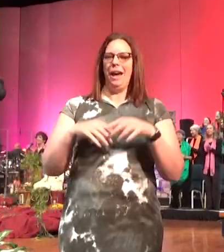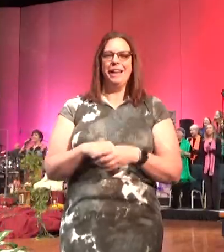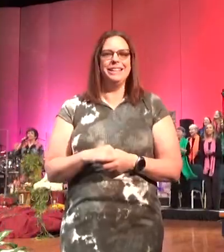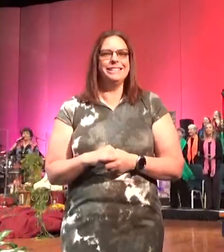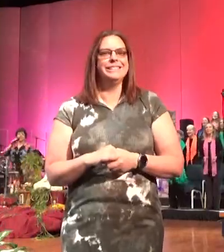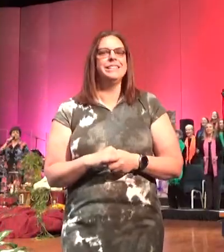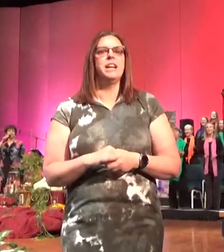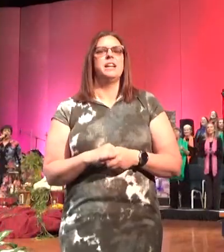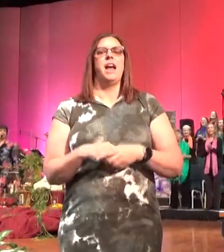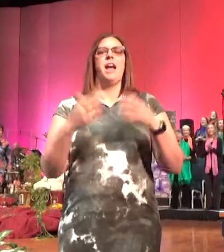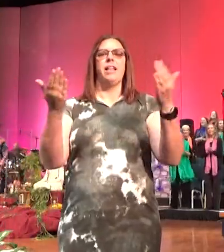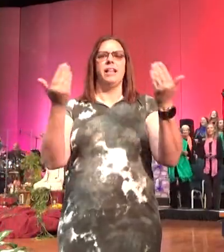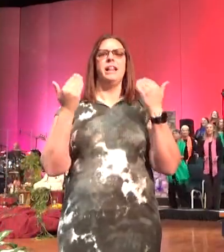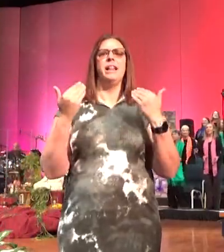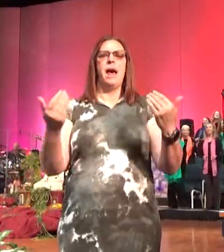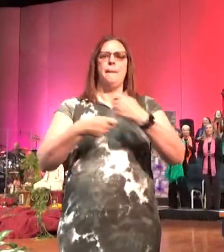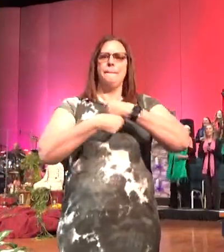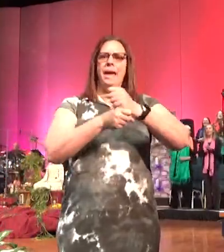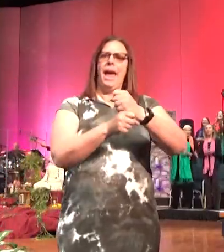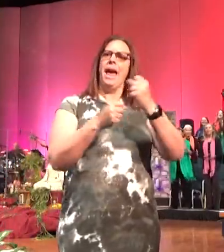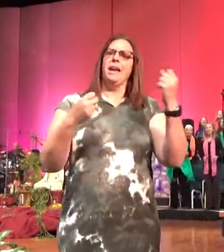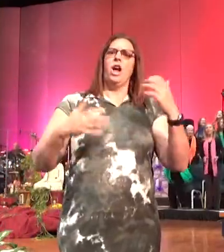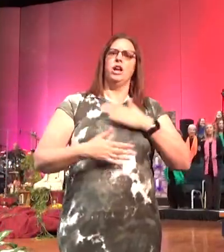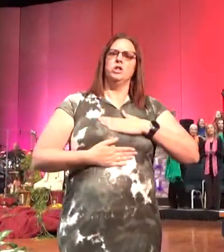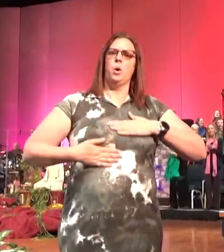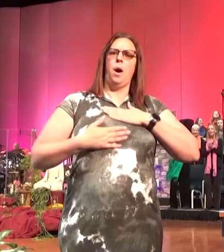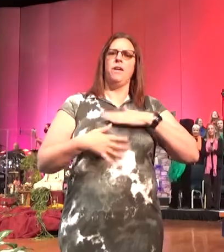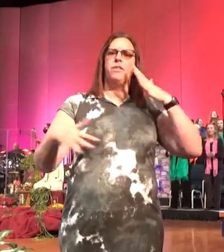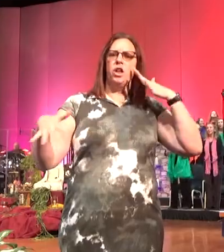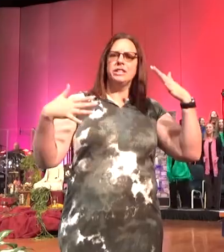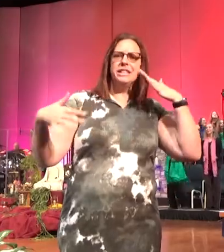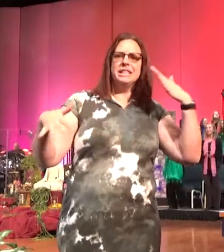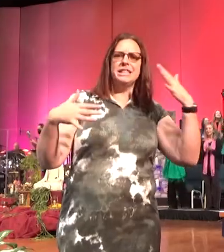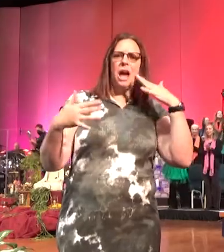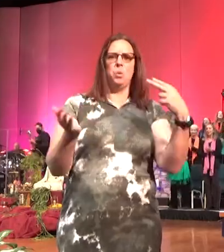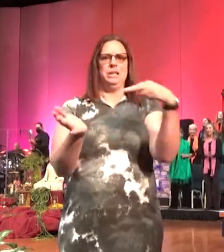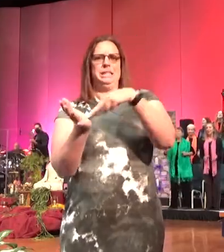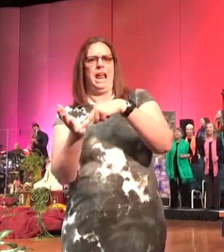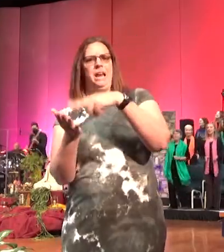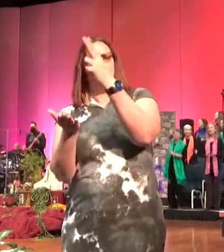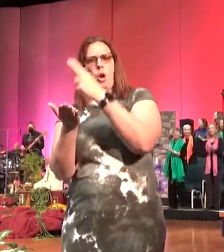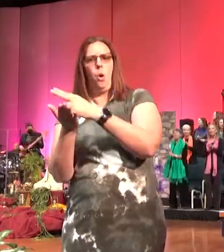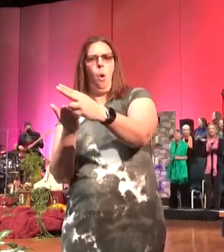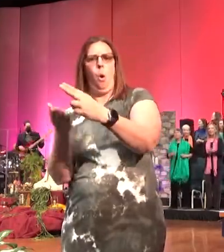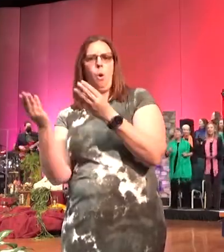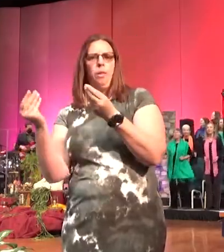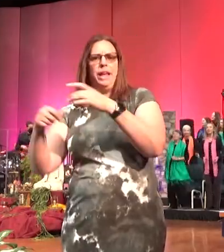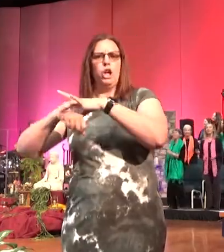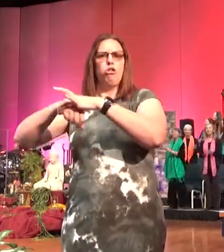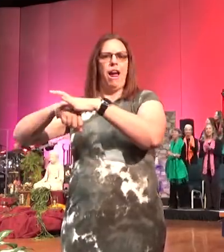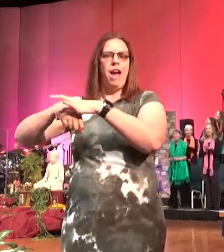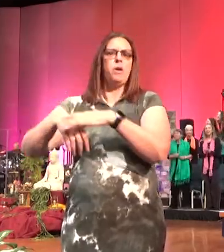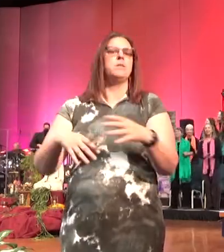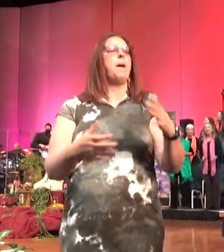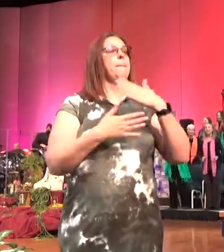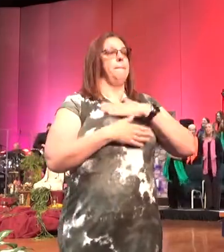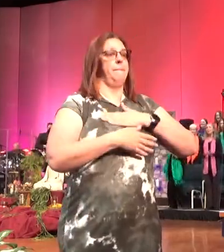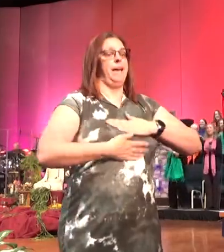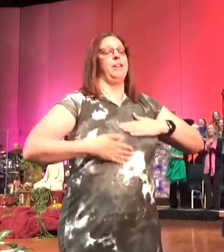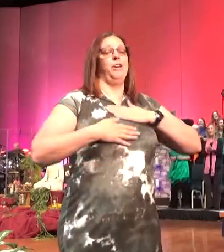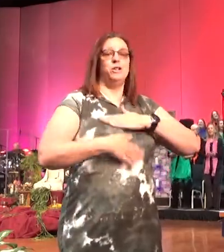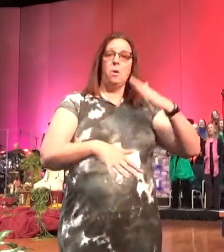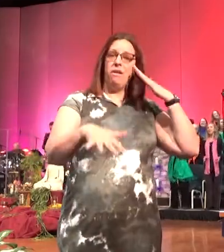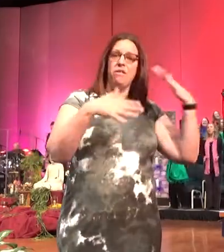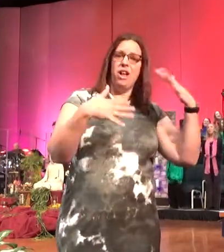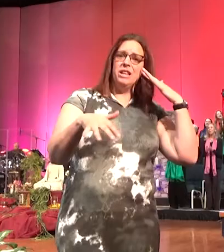Let us make a joyful sound. Here we stand on holy ground. Let us make a joyful sound. Here we stand on